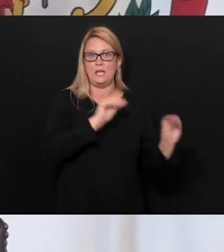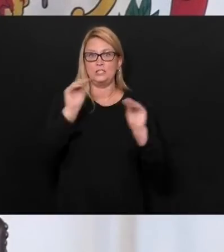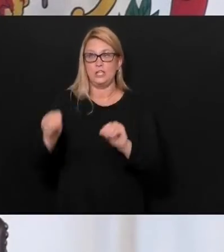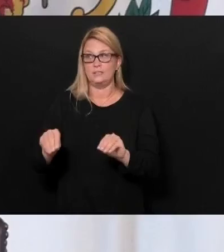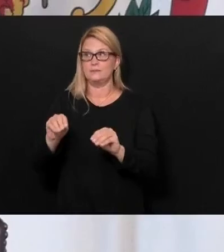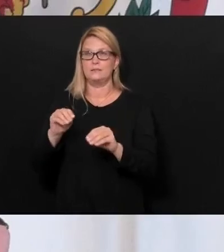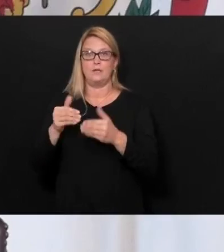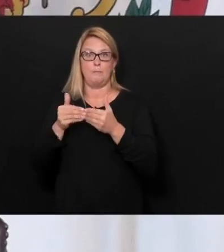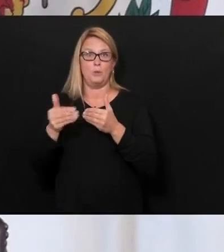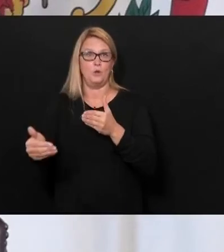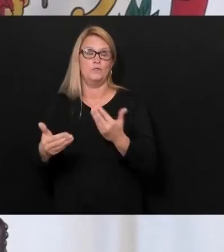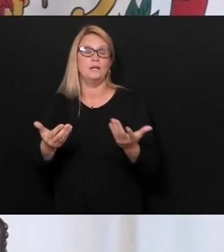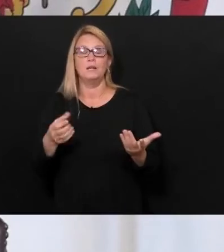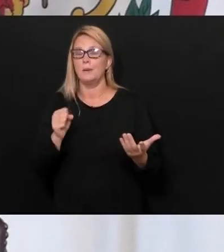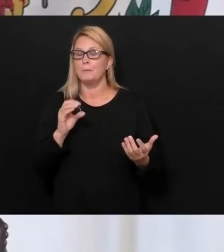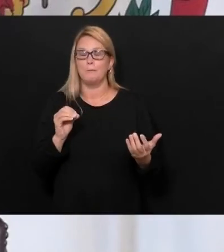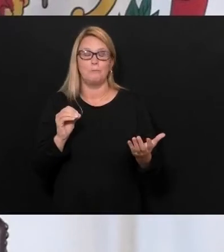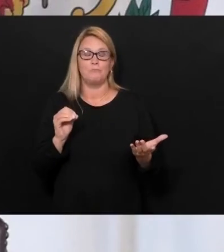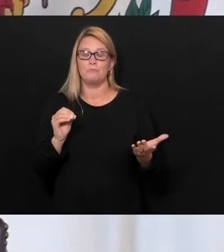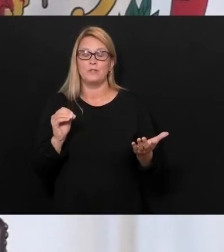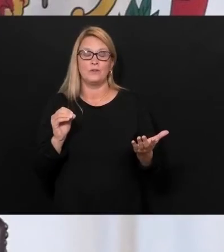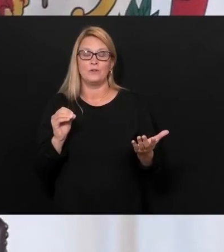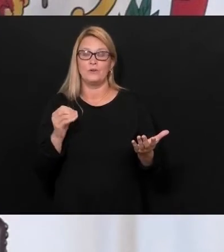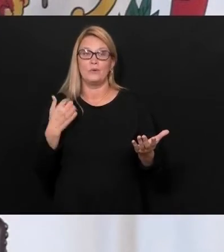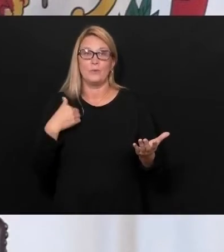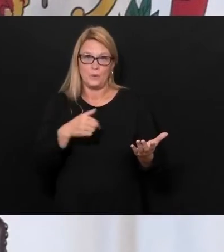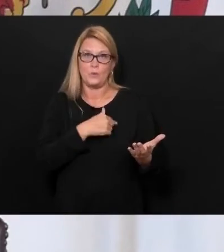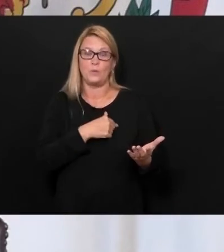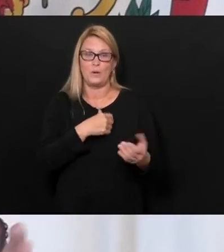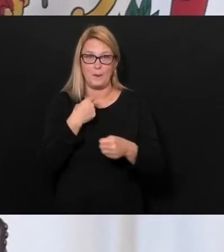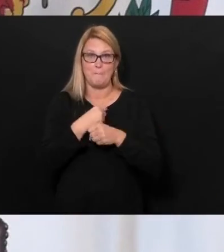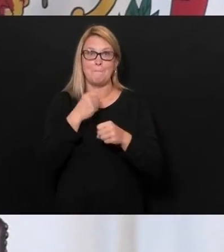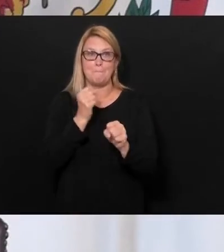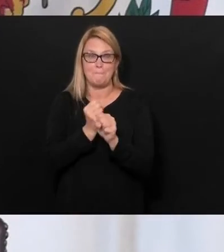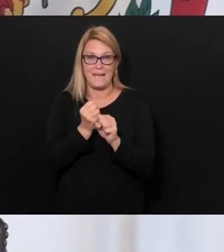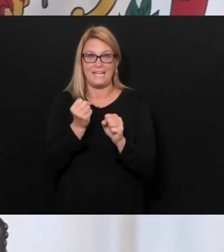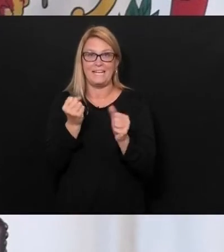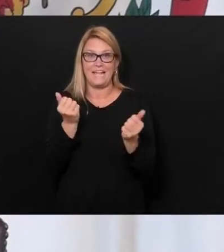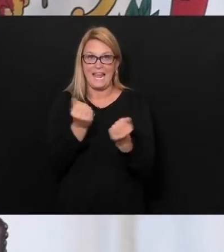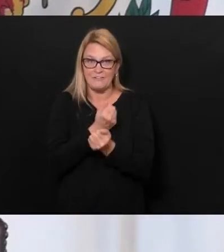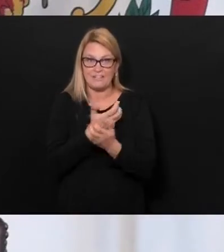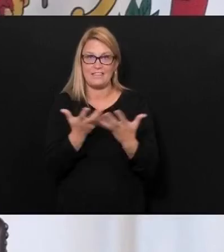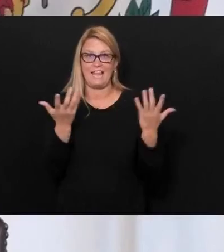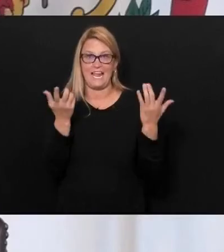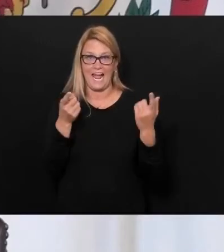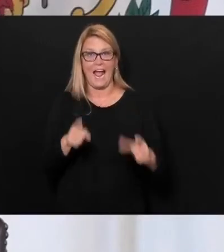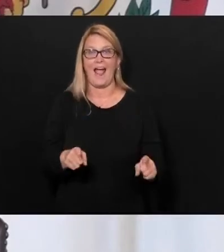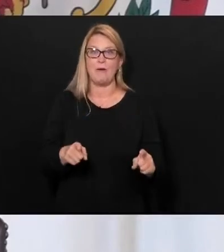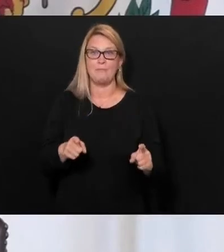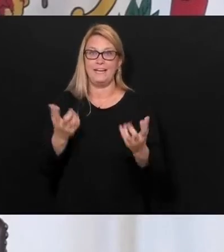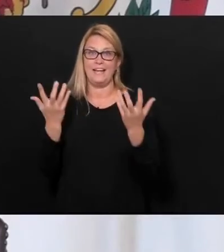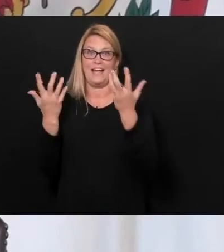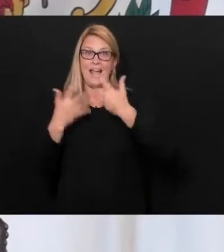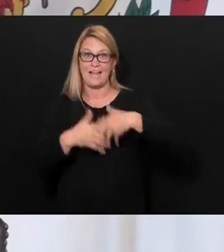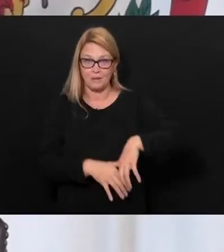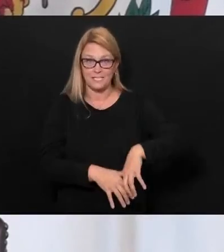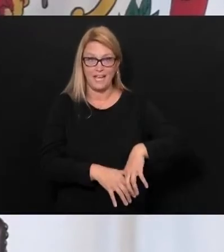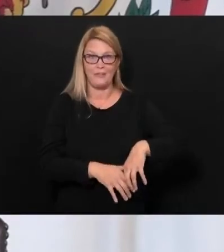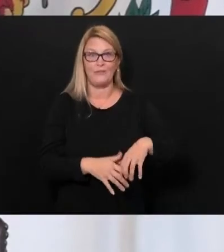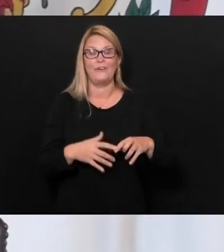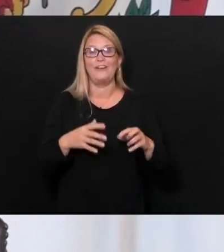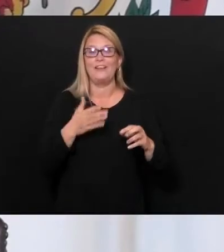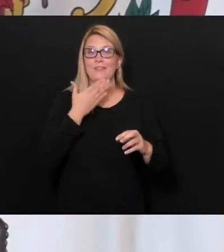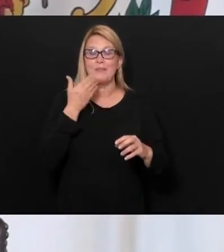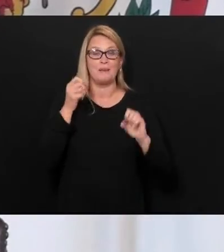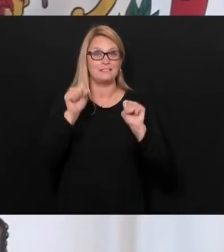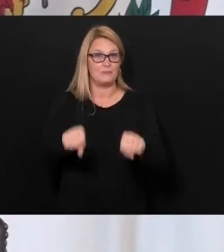else. But I've said it over and over, Brad, you know, we're making this all come together. We're making it come together as